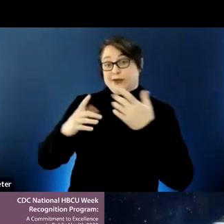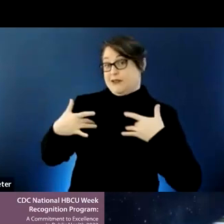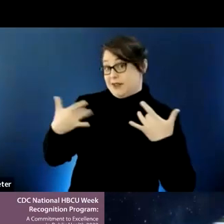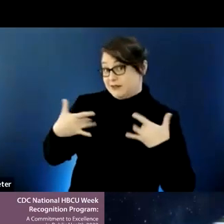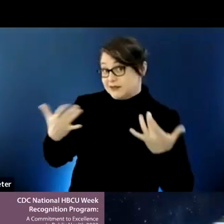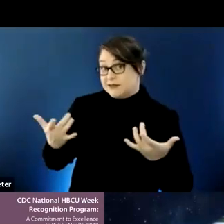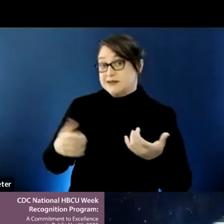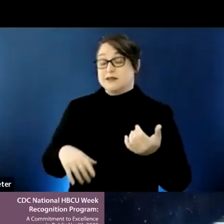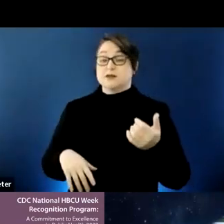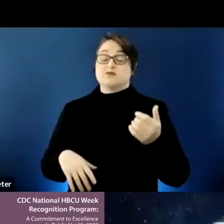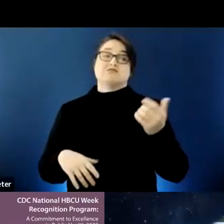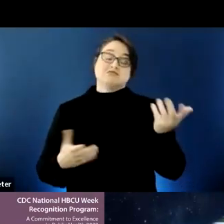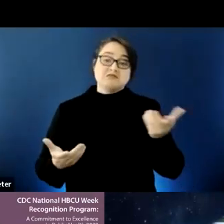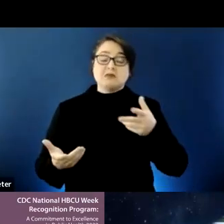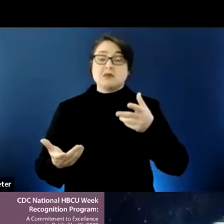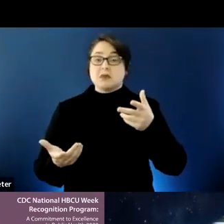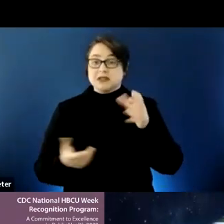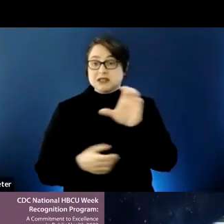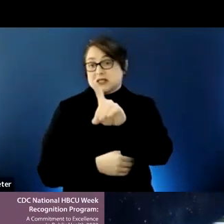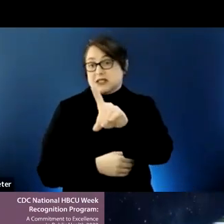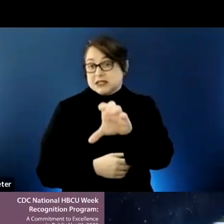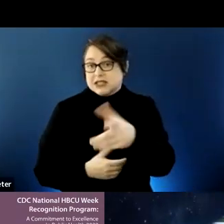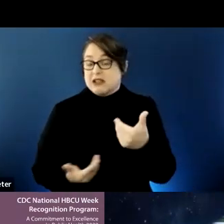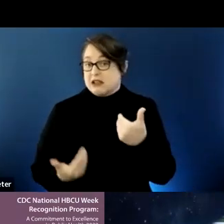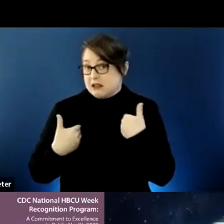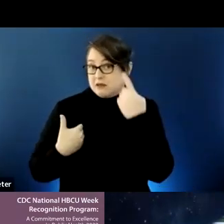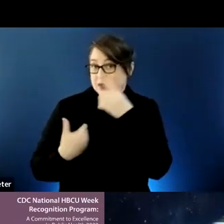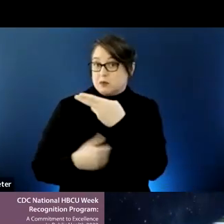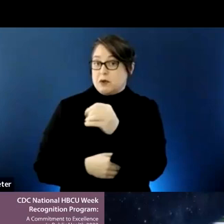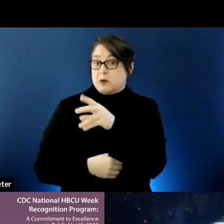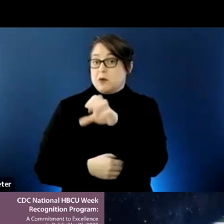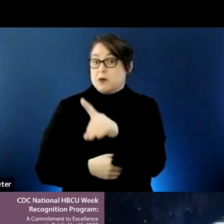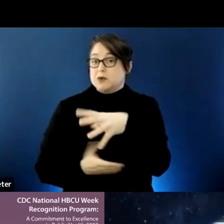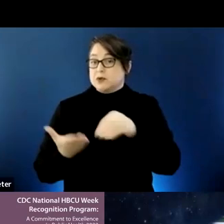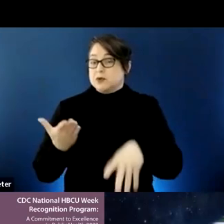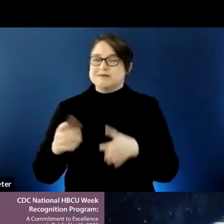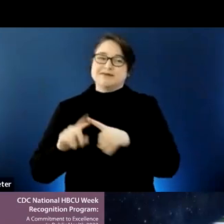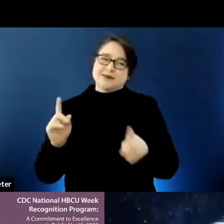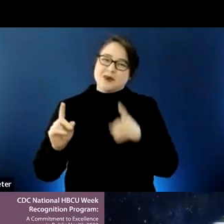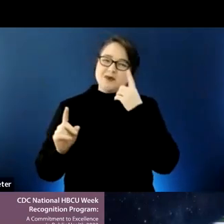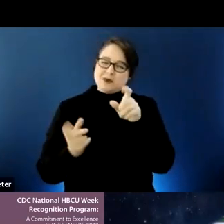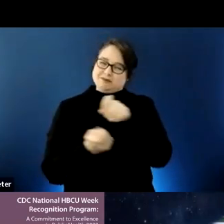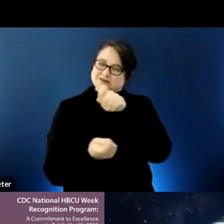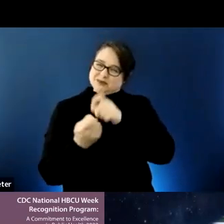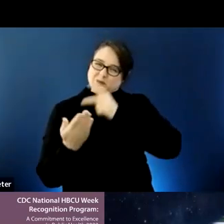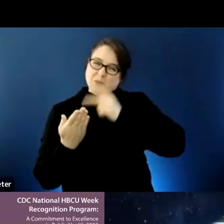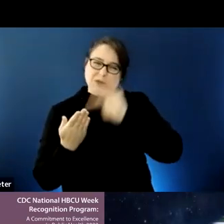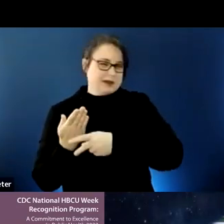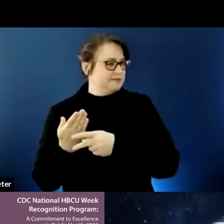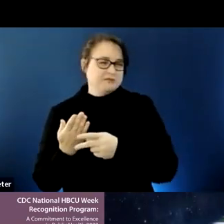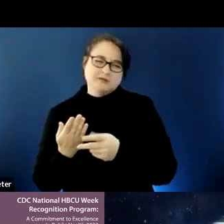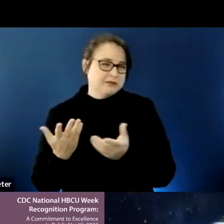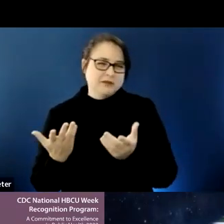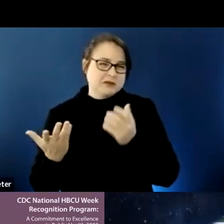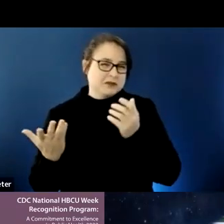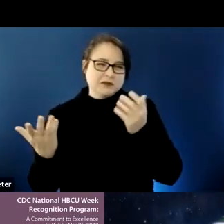recruiting centered events that the CDC had for Howard students. But I wasn't too aware as to like what specific programs at the time that